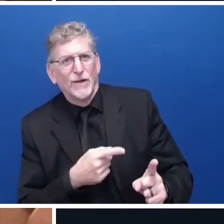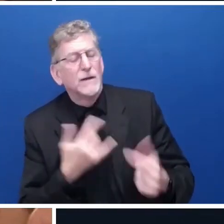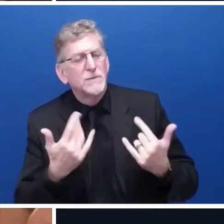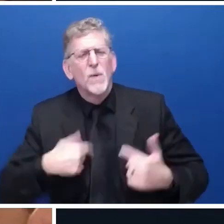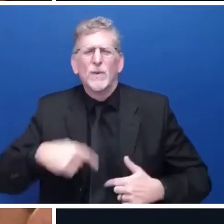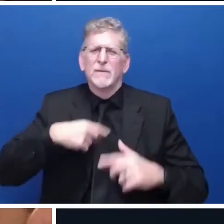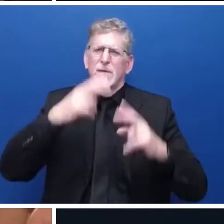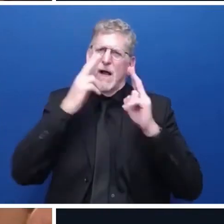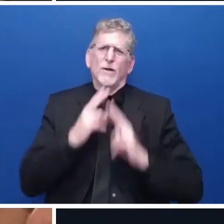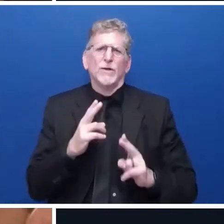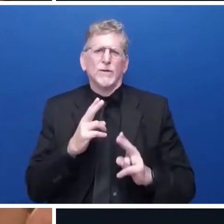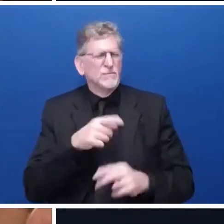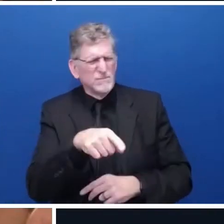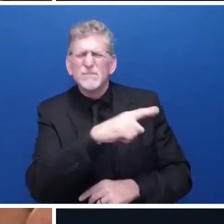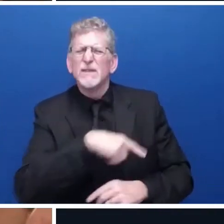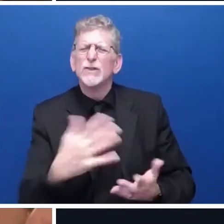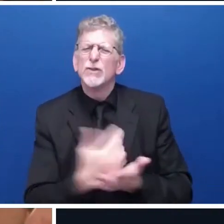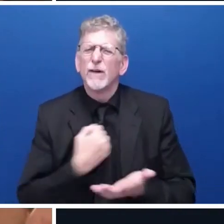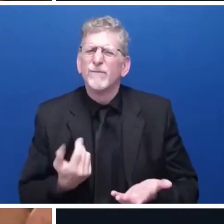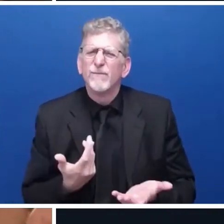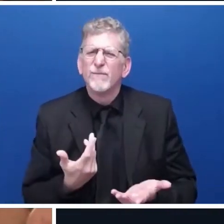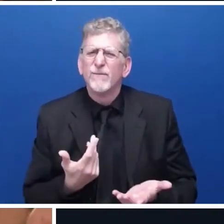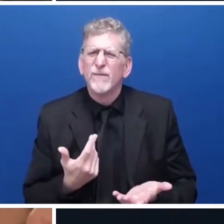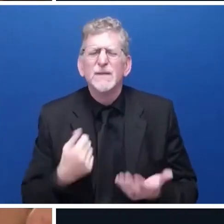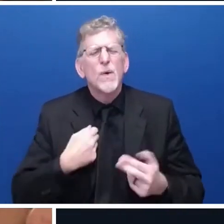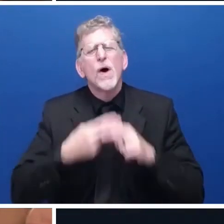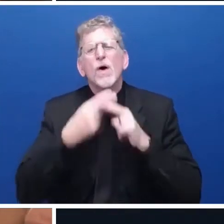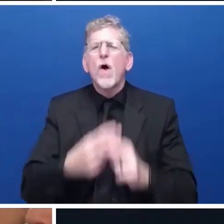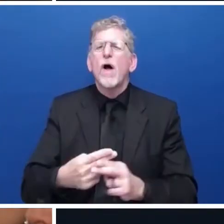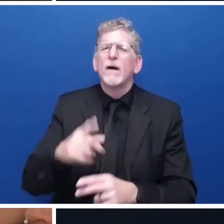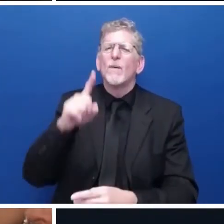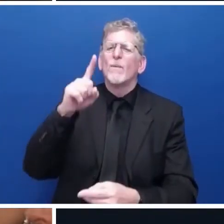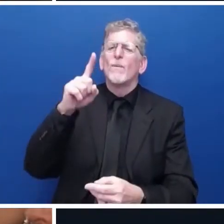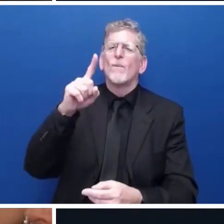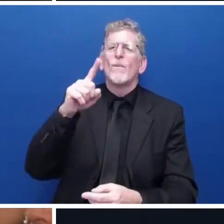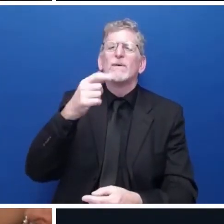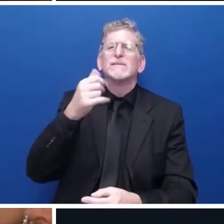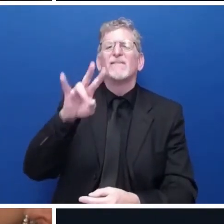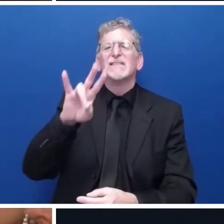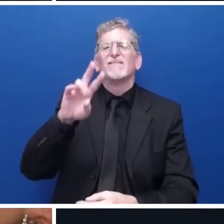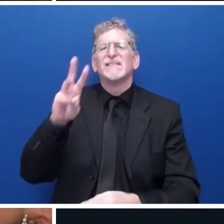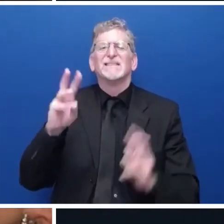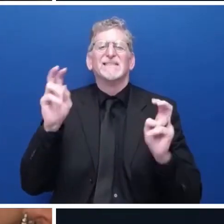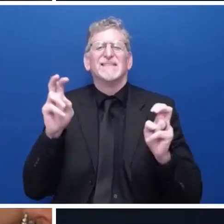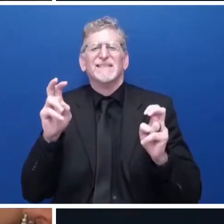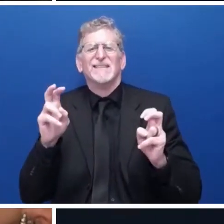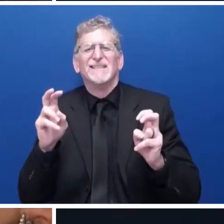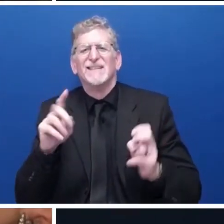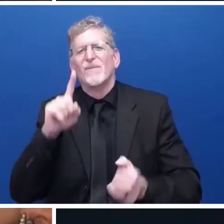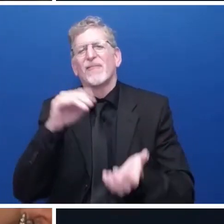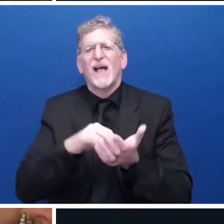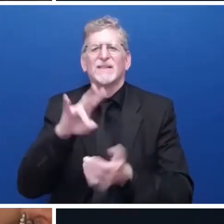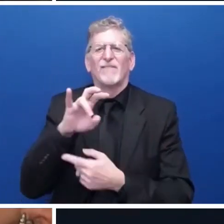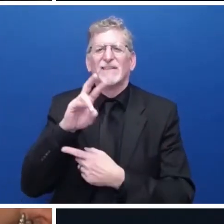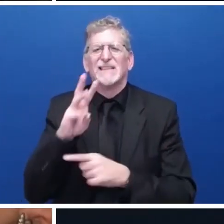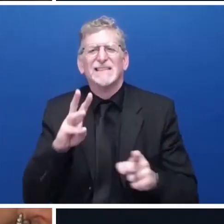call it 1776. It was great. And we love our military. We love our law enforcement. We love our firemen. You know, the firemen